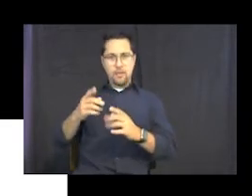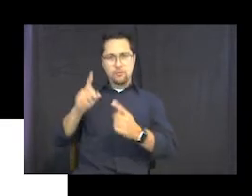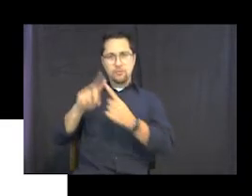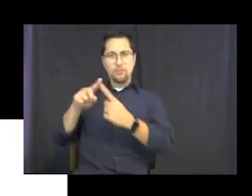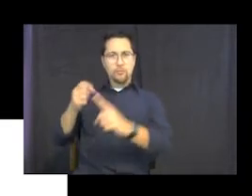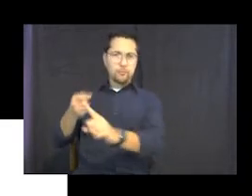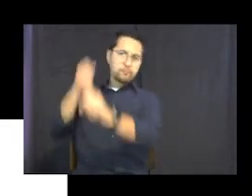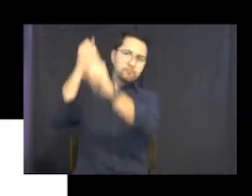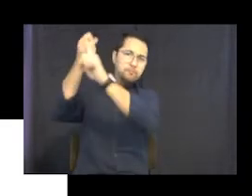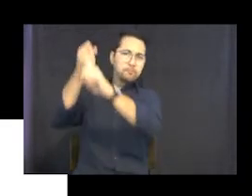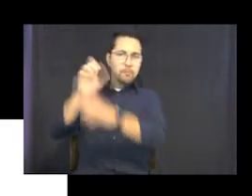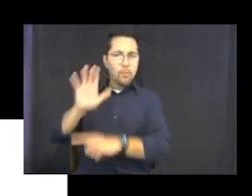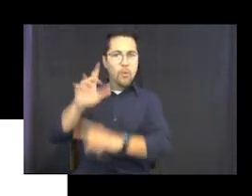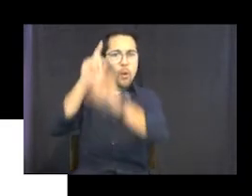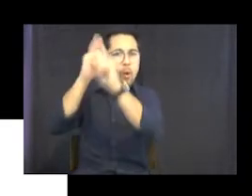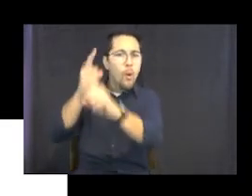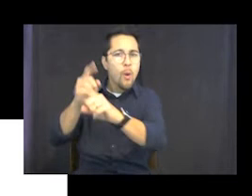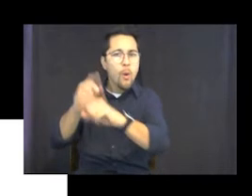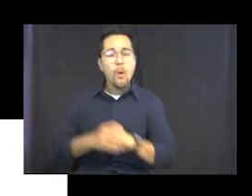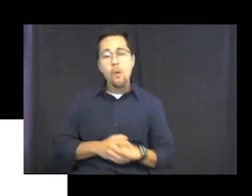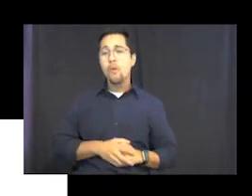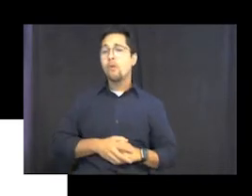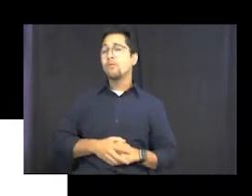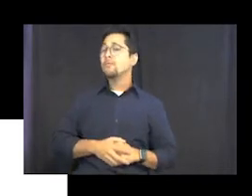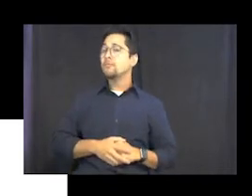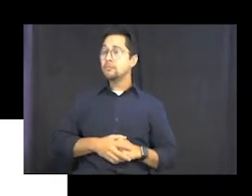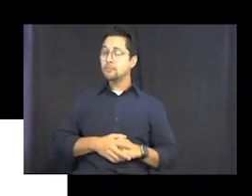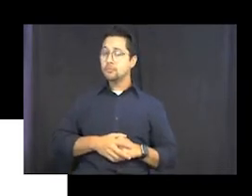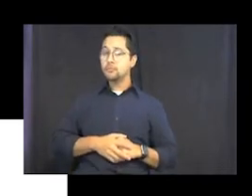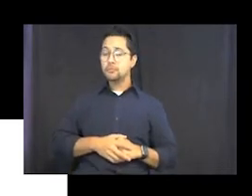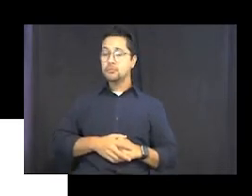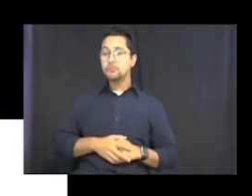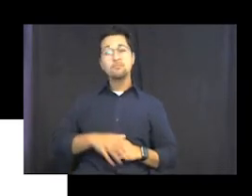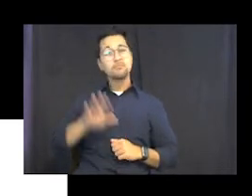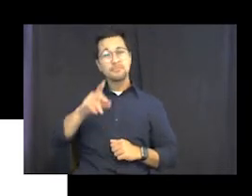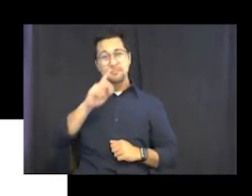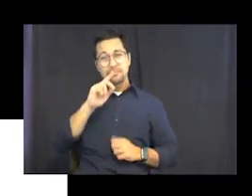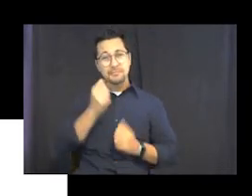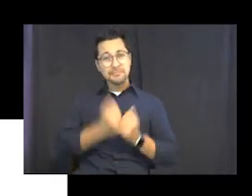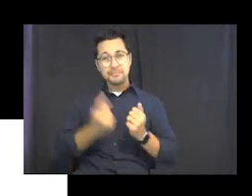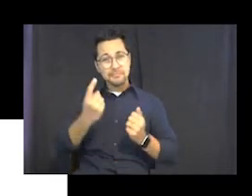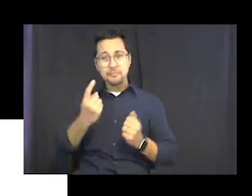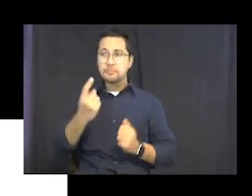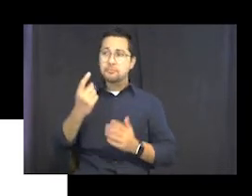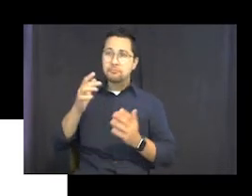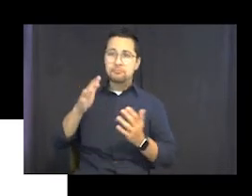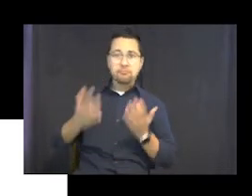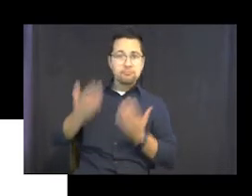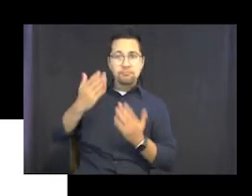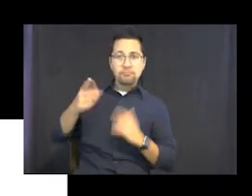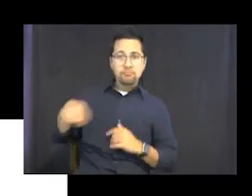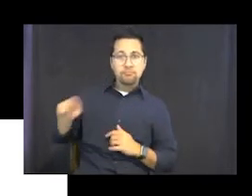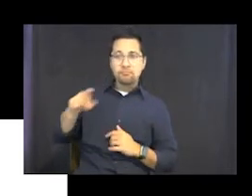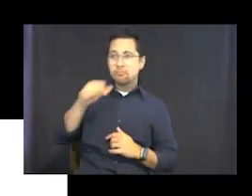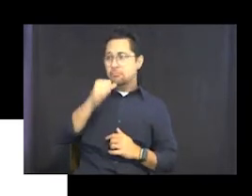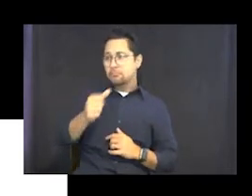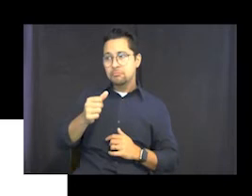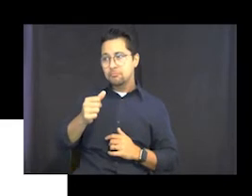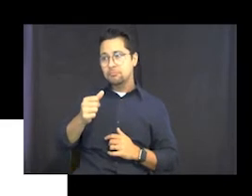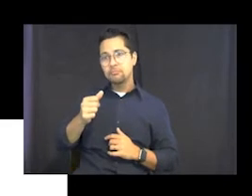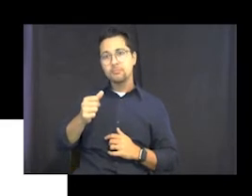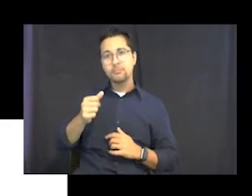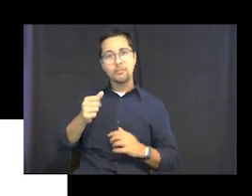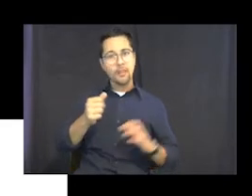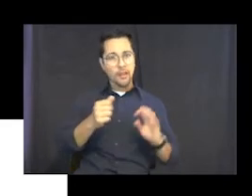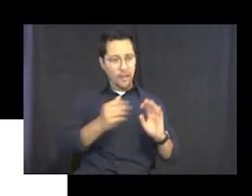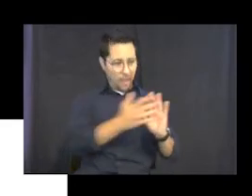goal, and that we everybody not may not get from A